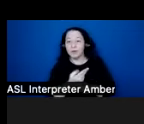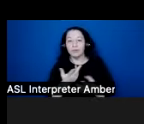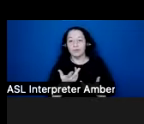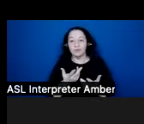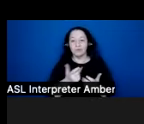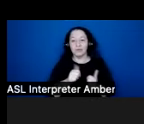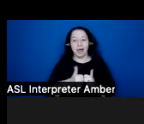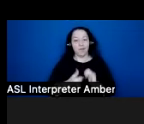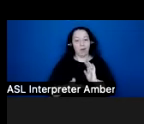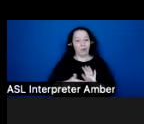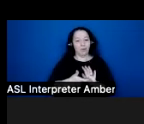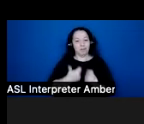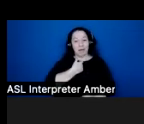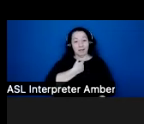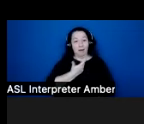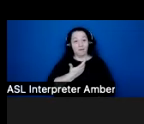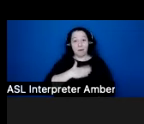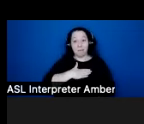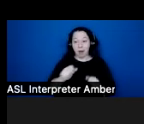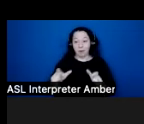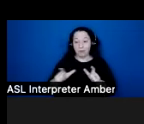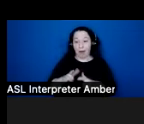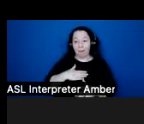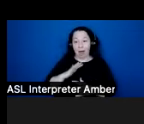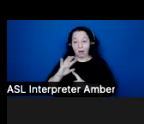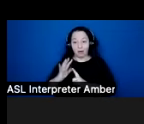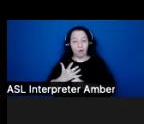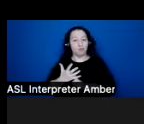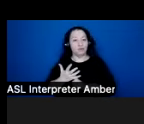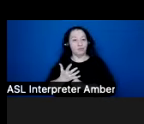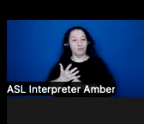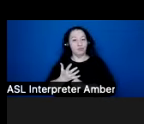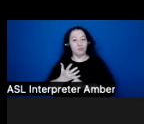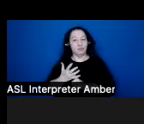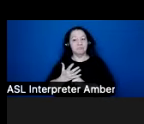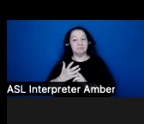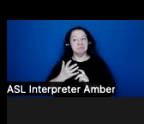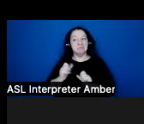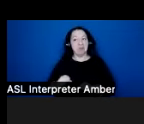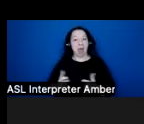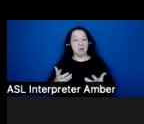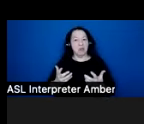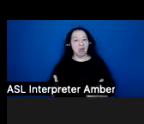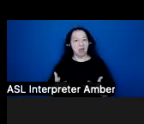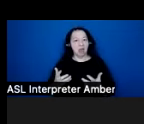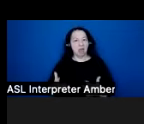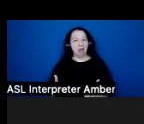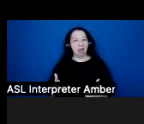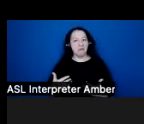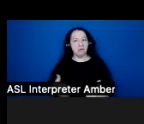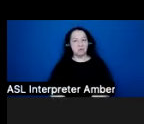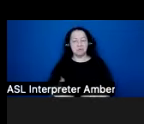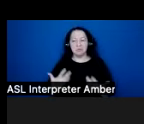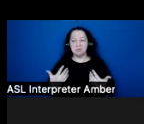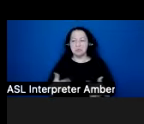of representing like myself, my tribe, my culture, and it can be heavy to carry. And also